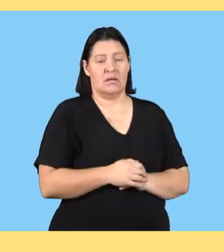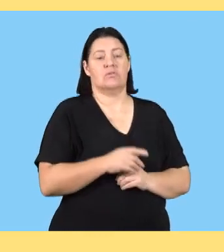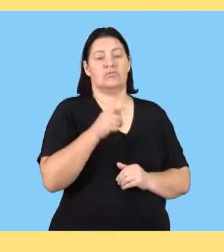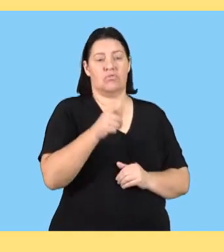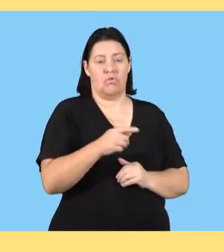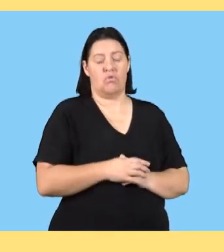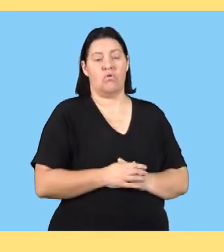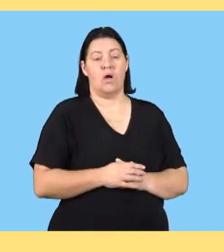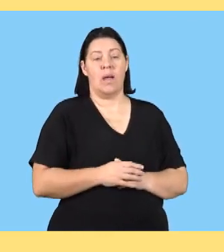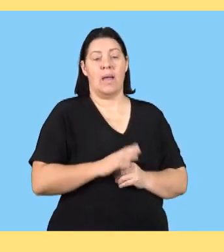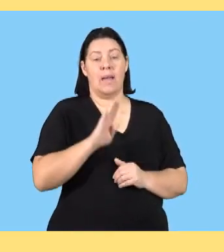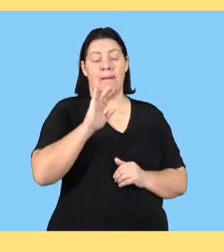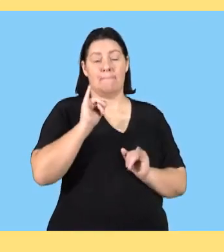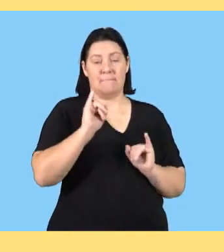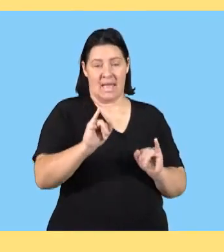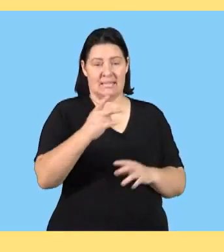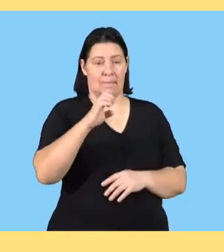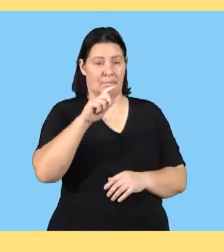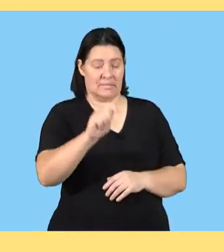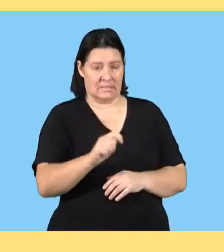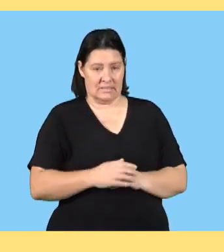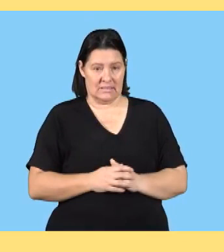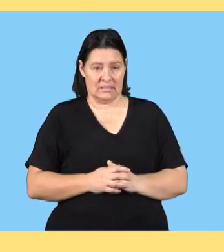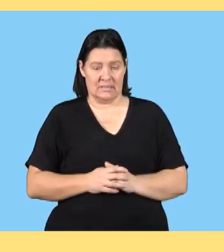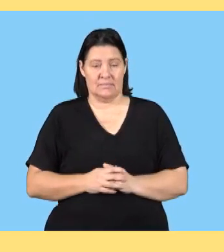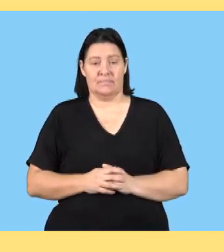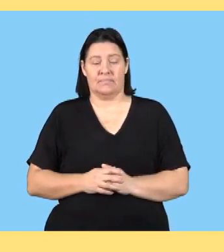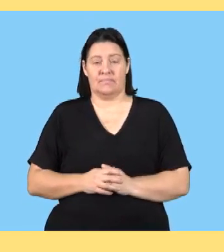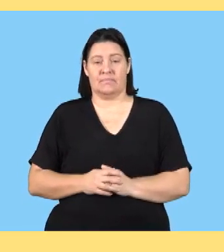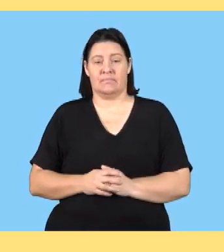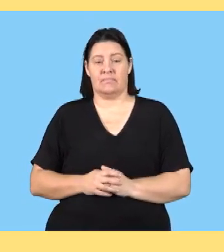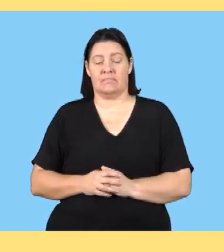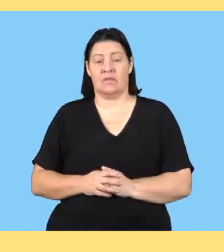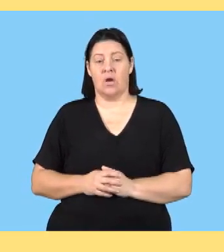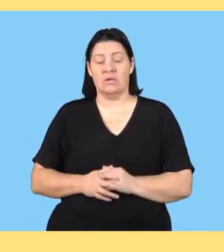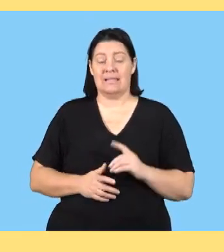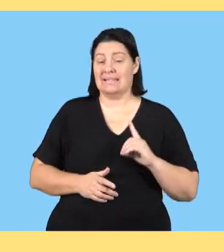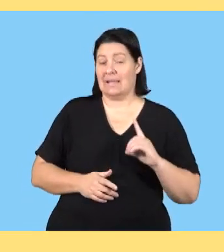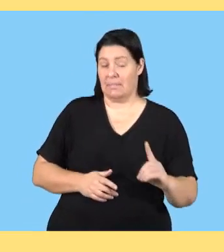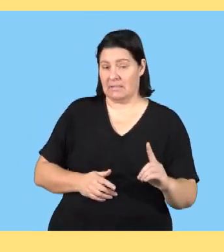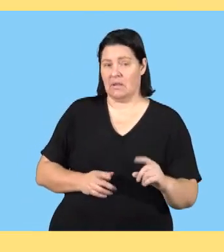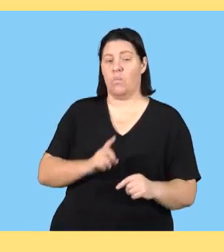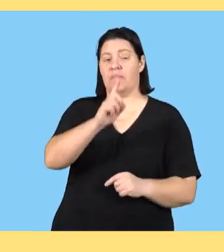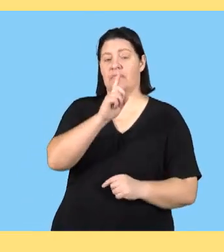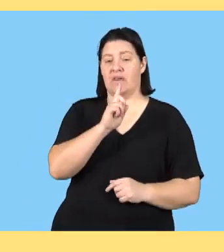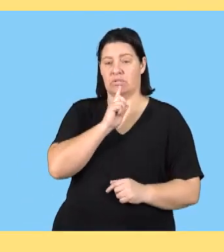is an expense, so we debit it. Bad debt. On the debit side,